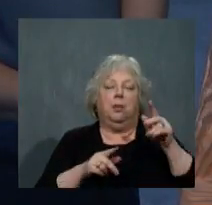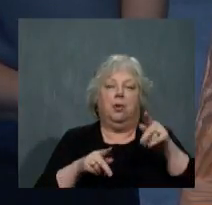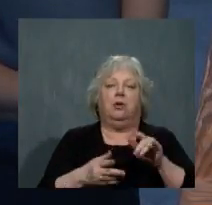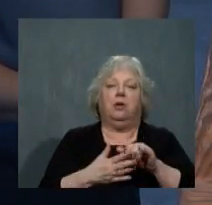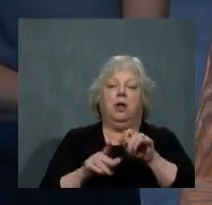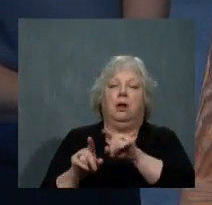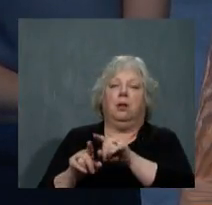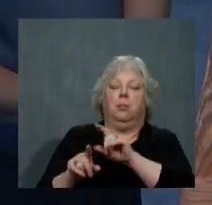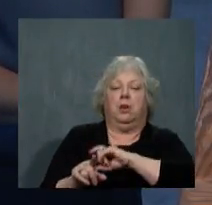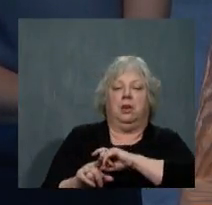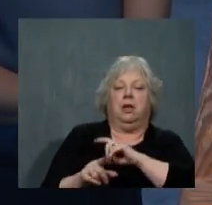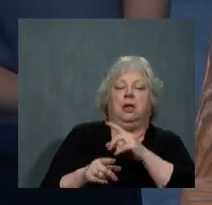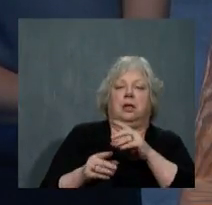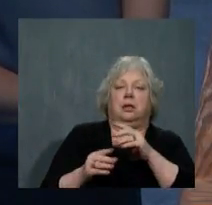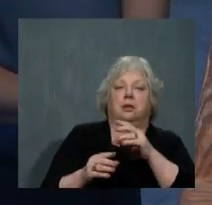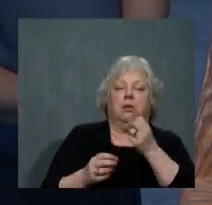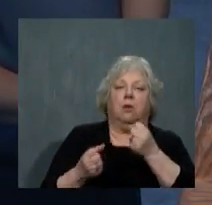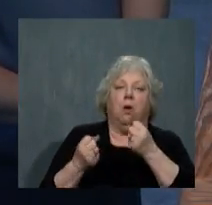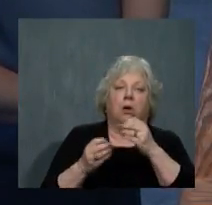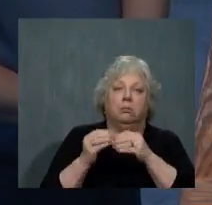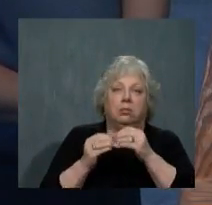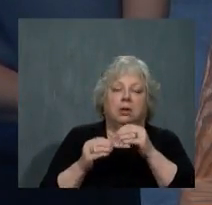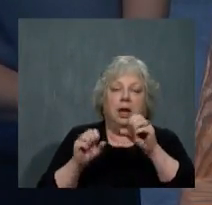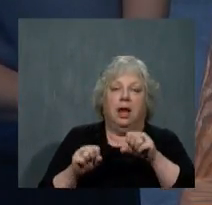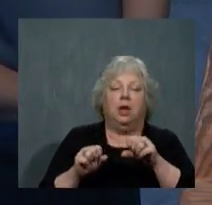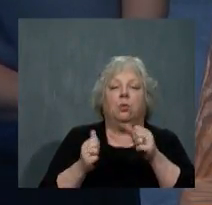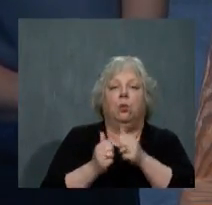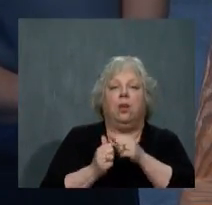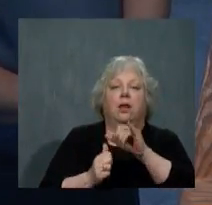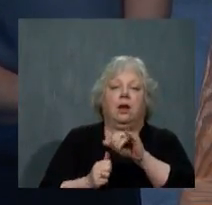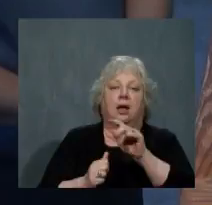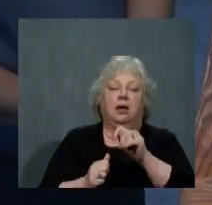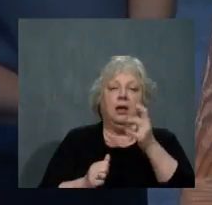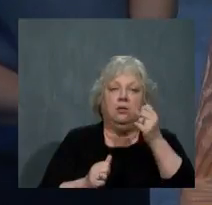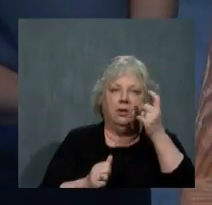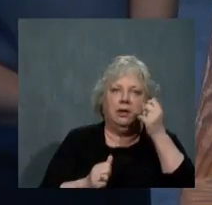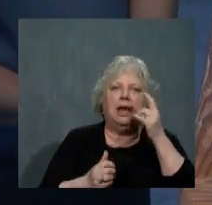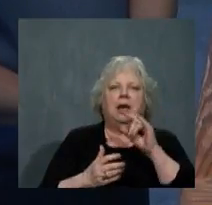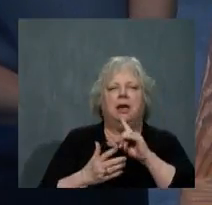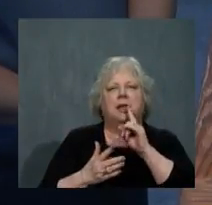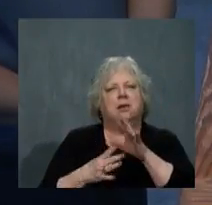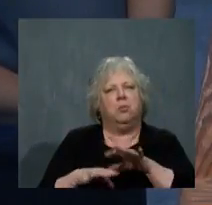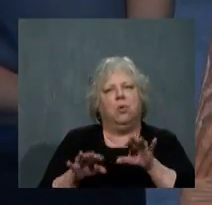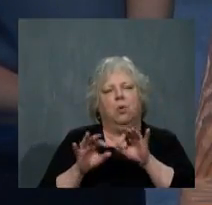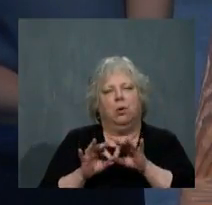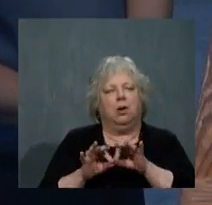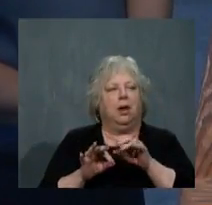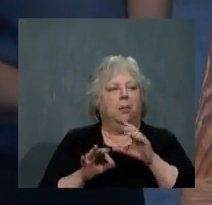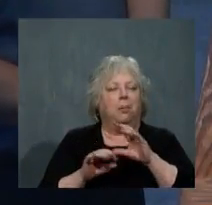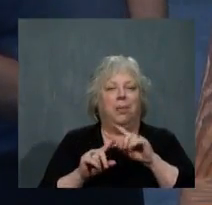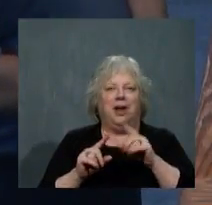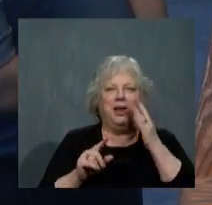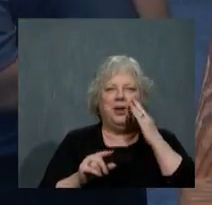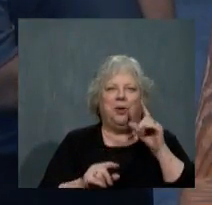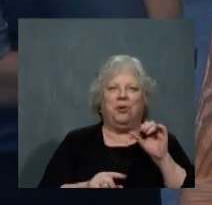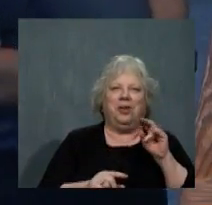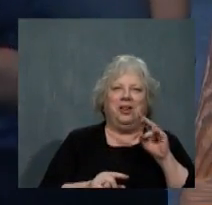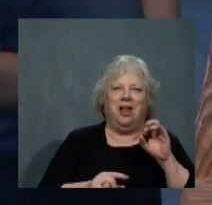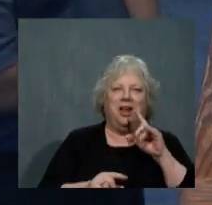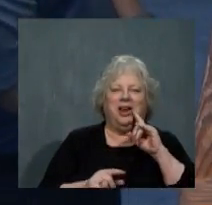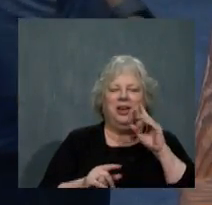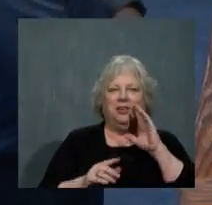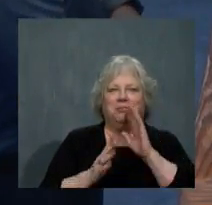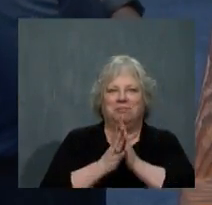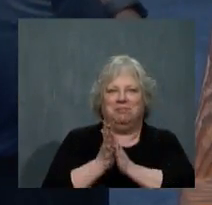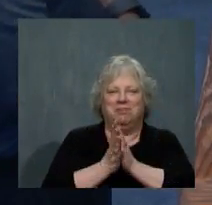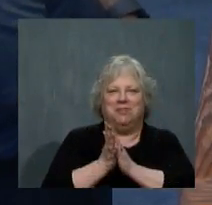understanding, is very important for us. And we are certainly going to miss Lonnie. I know he's looking forward to spending time with his wife. He mentioned that in